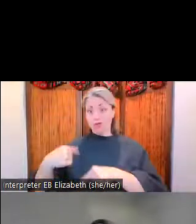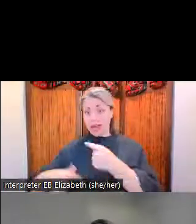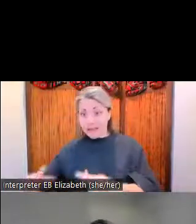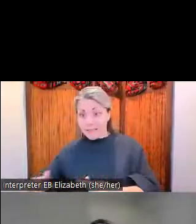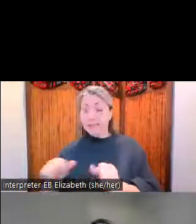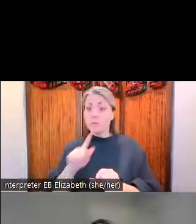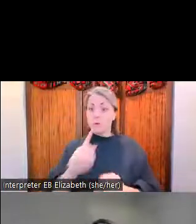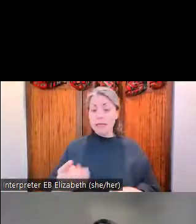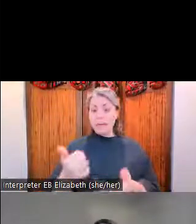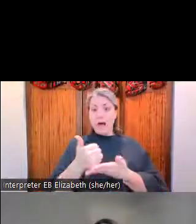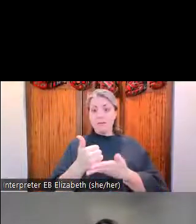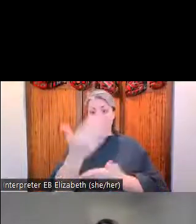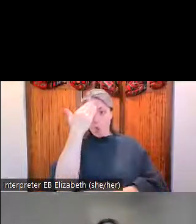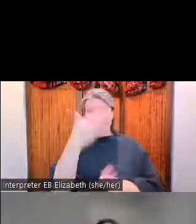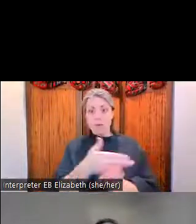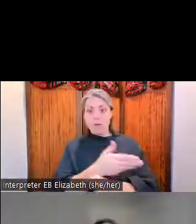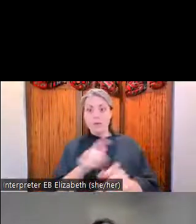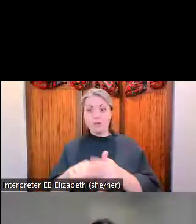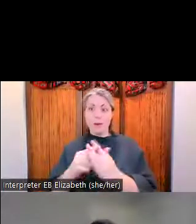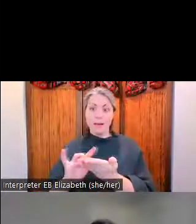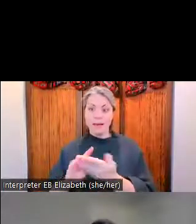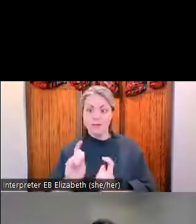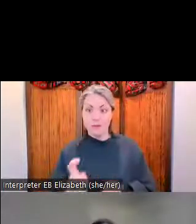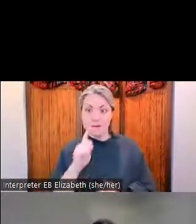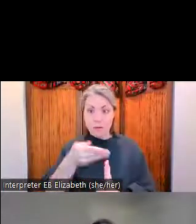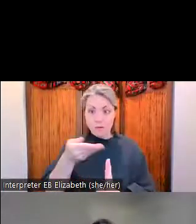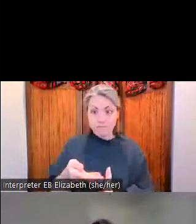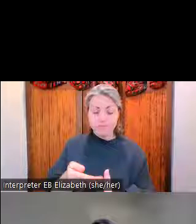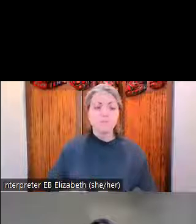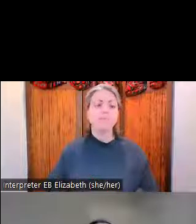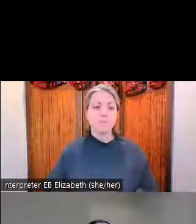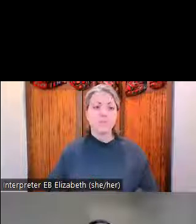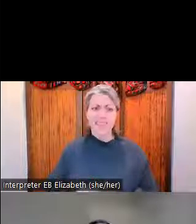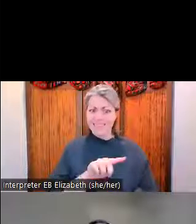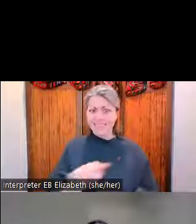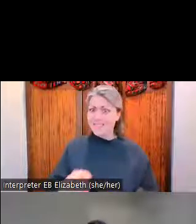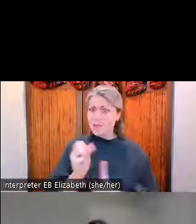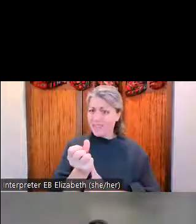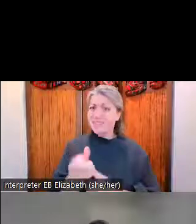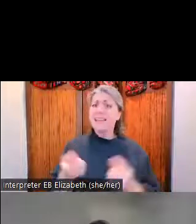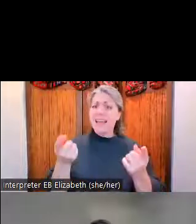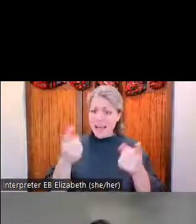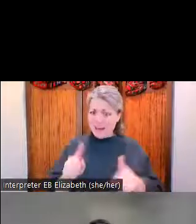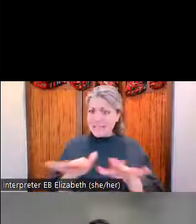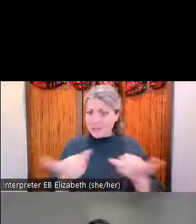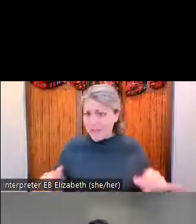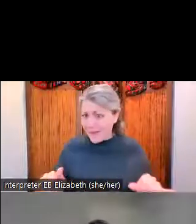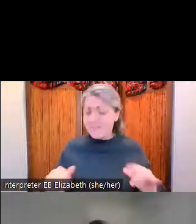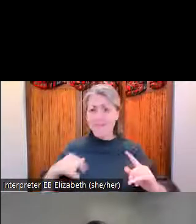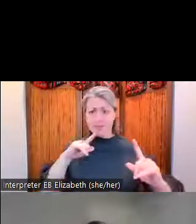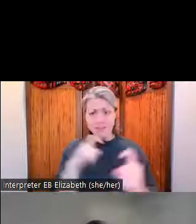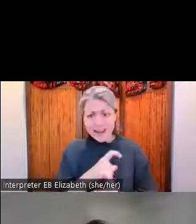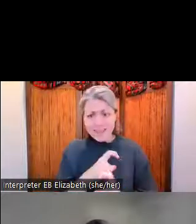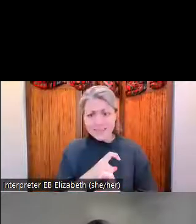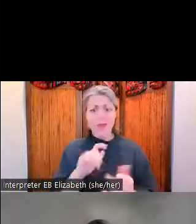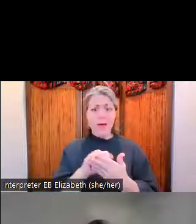really informative. And these are complex and co-occurring conditions. So that's why this really complete approach